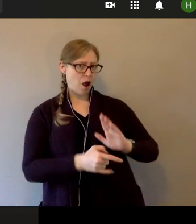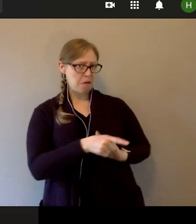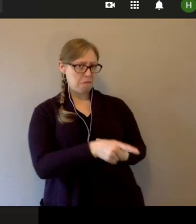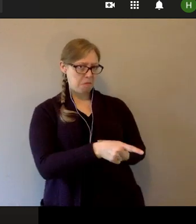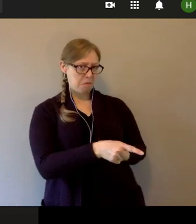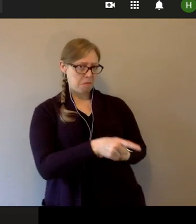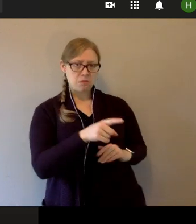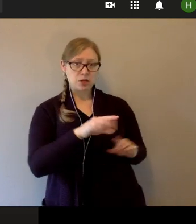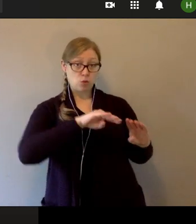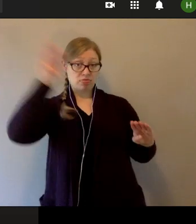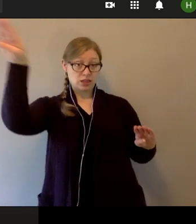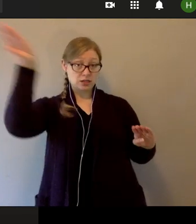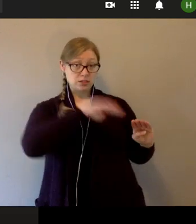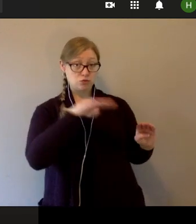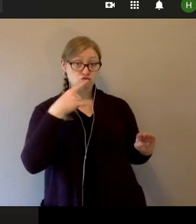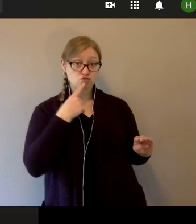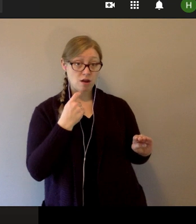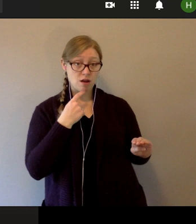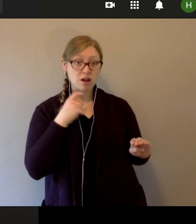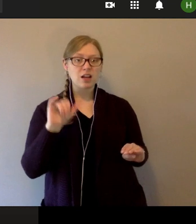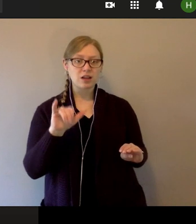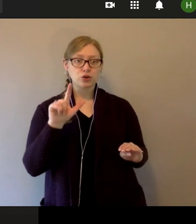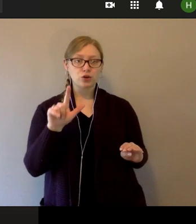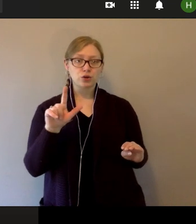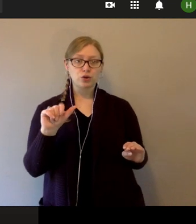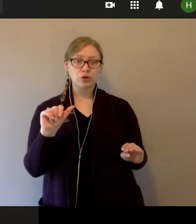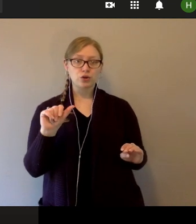is Laurel Street, this red one.